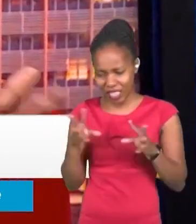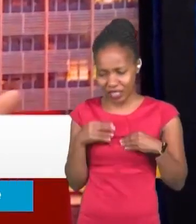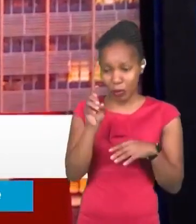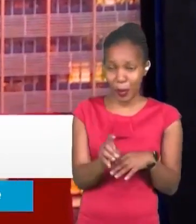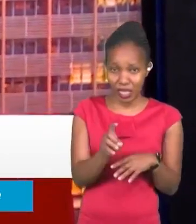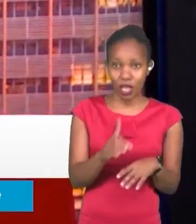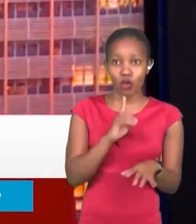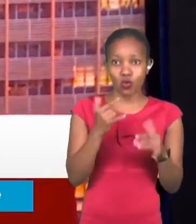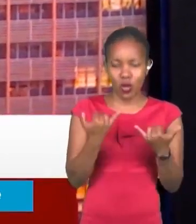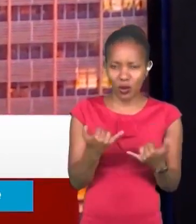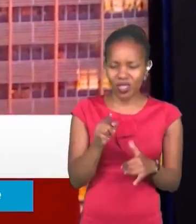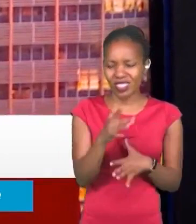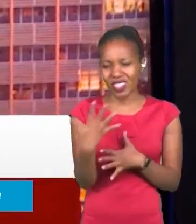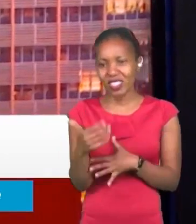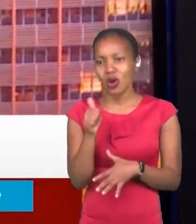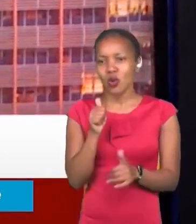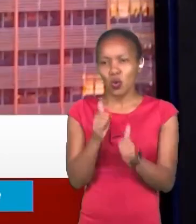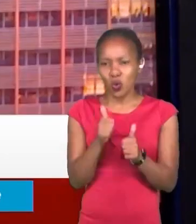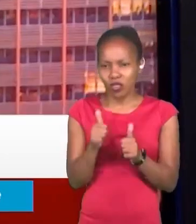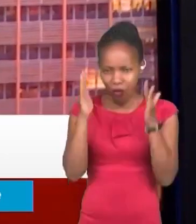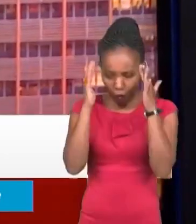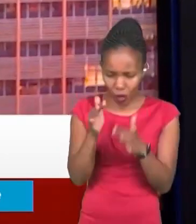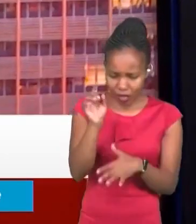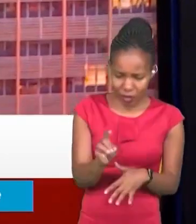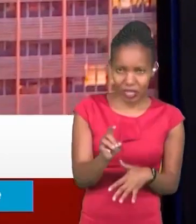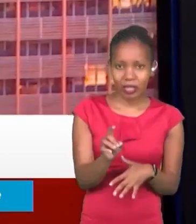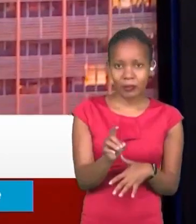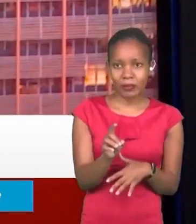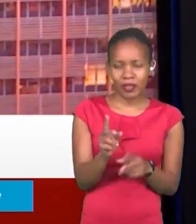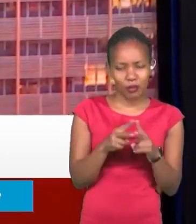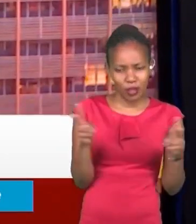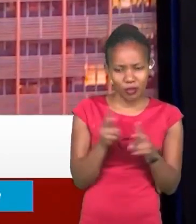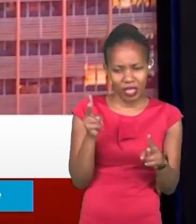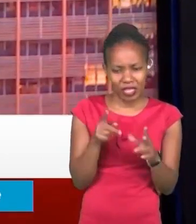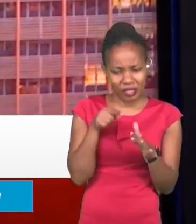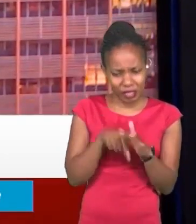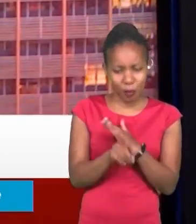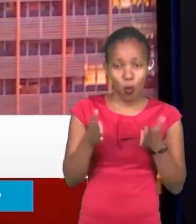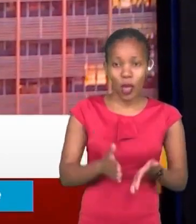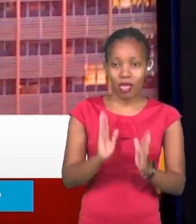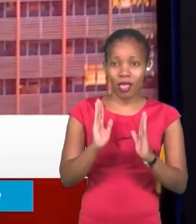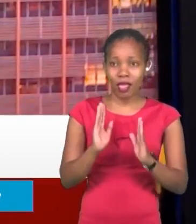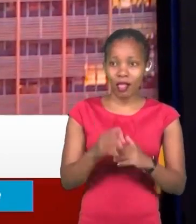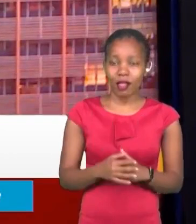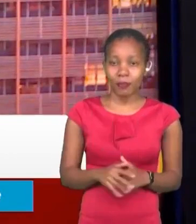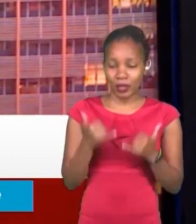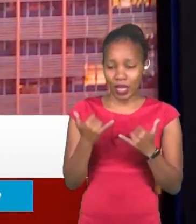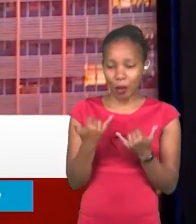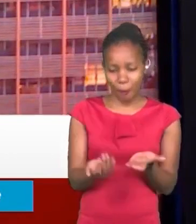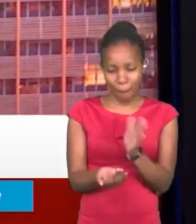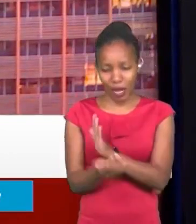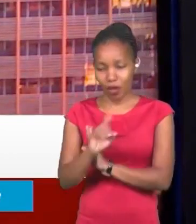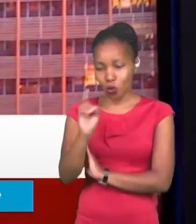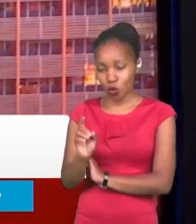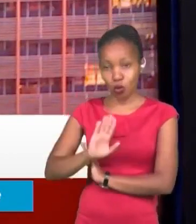are just things that need to be looked at in a very deep sense. Okay. Now, to come back to your direct